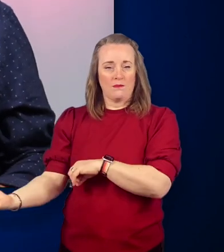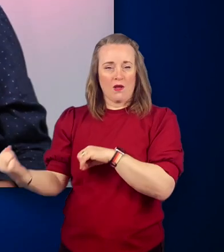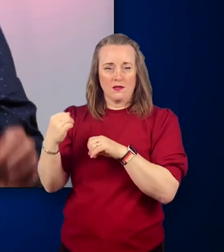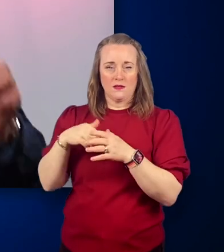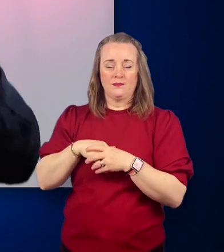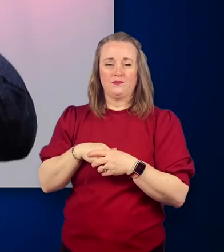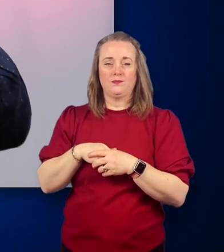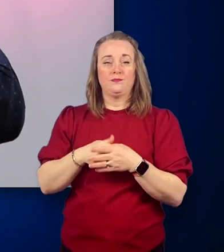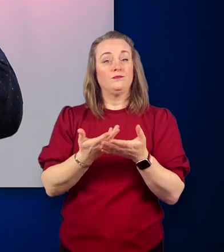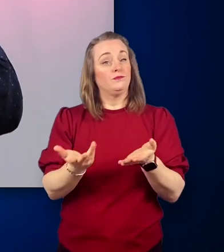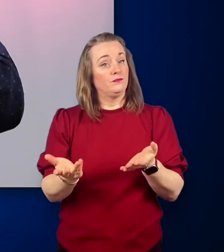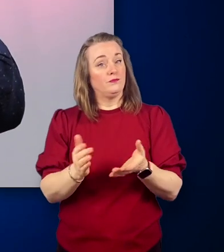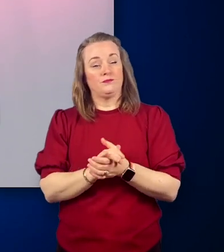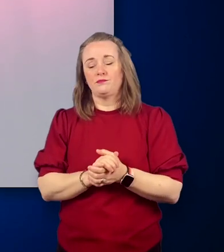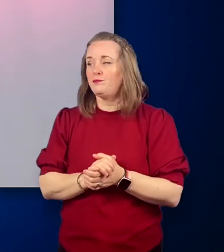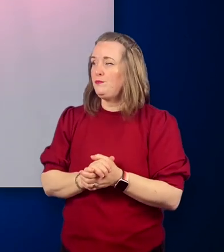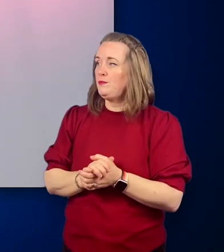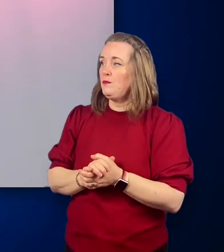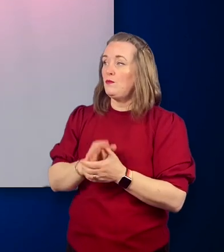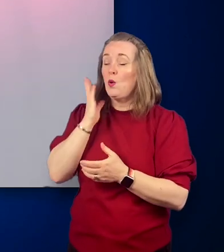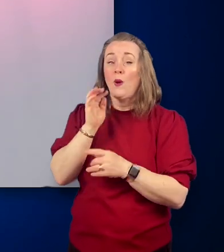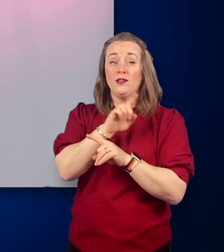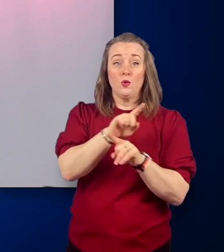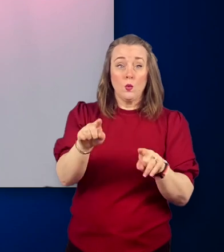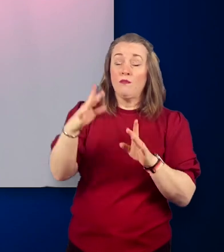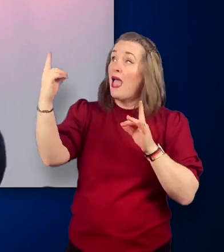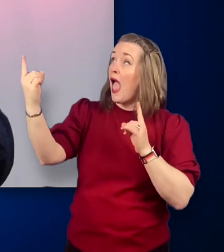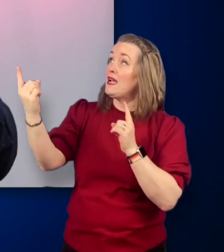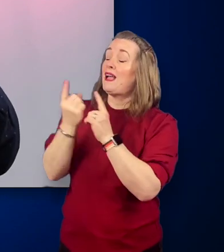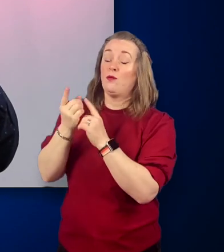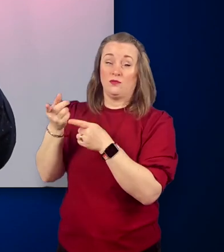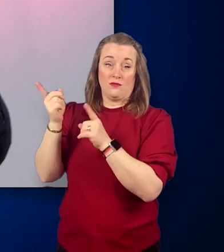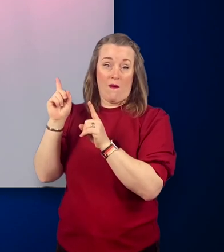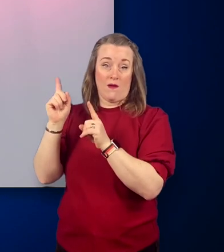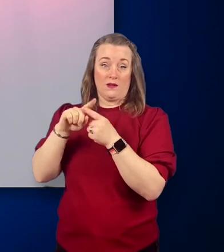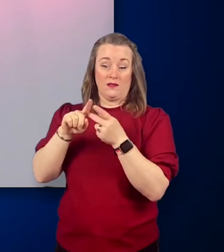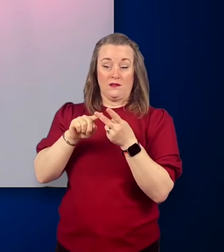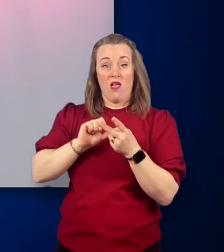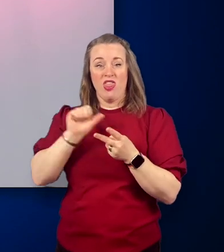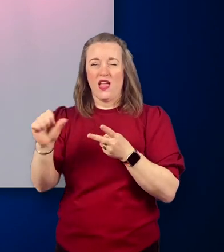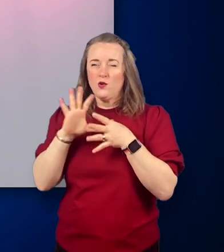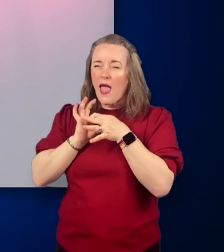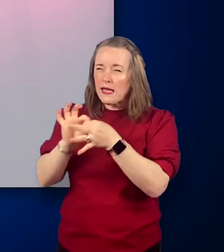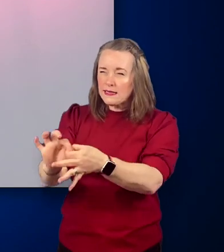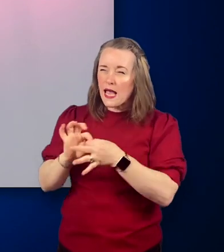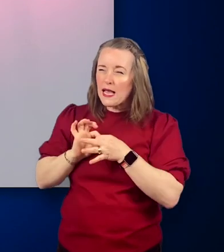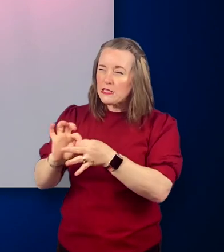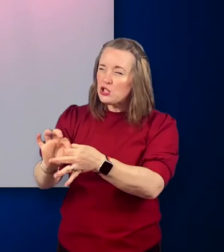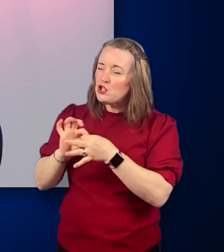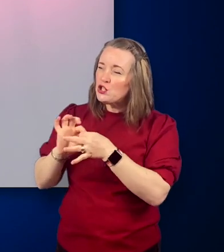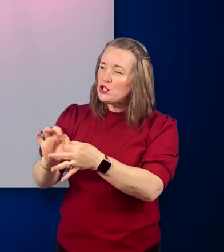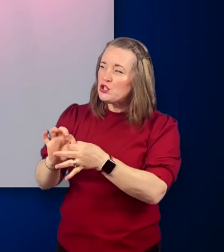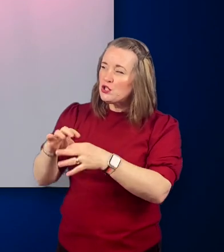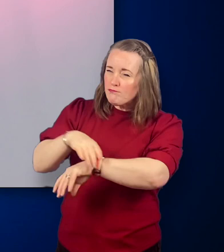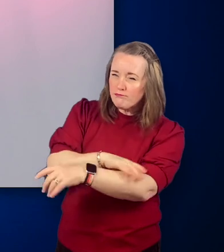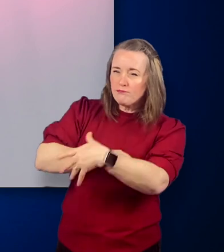see, once you've encountered, then you've engaged, you've